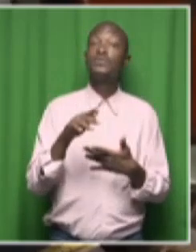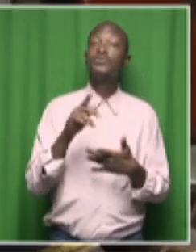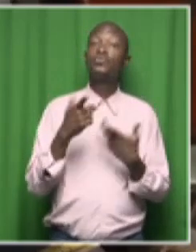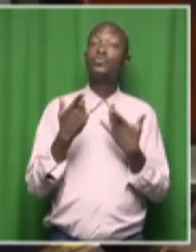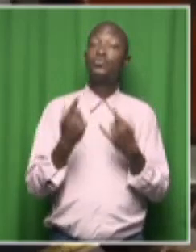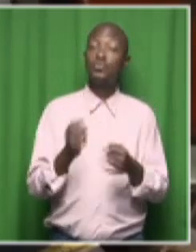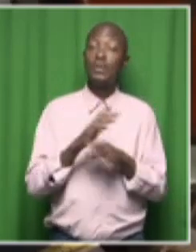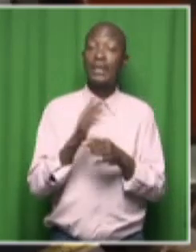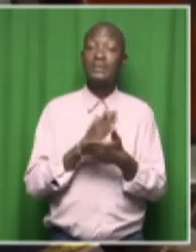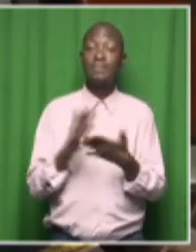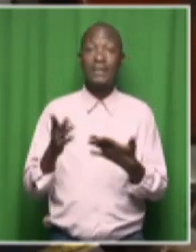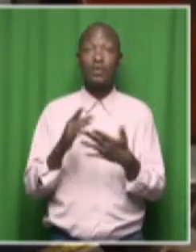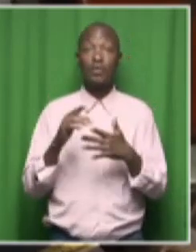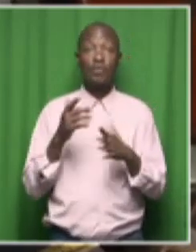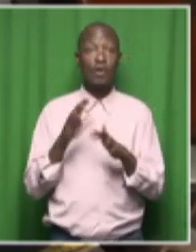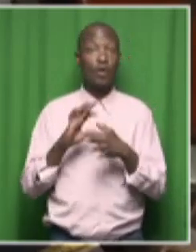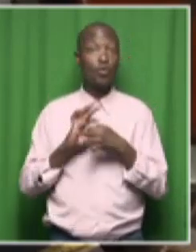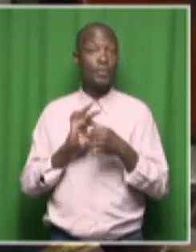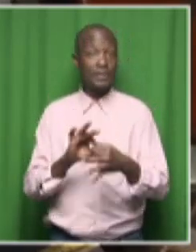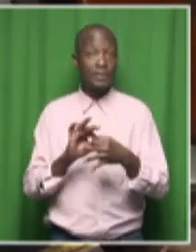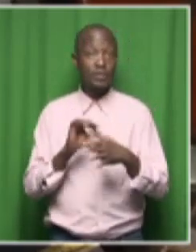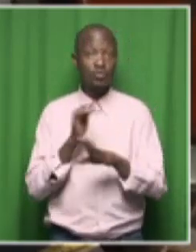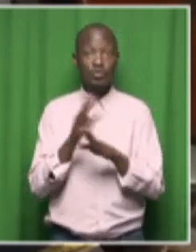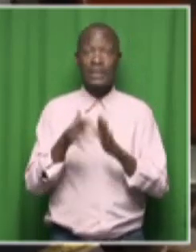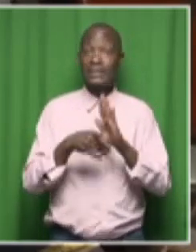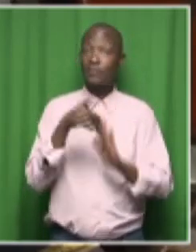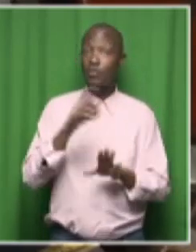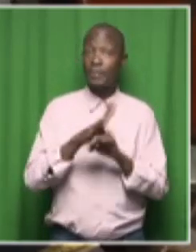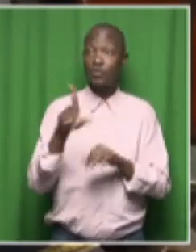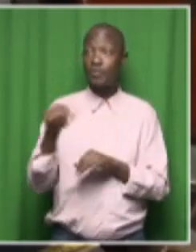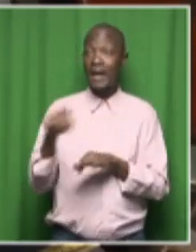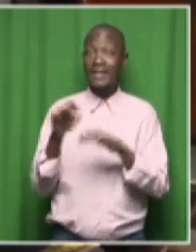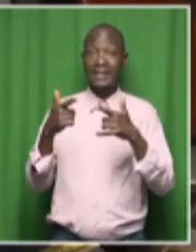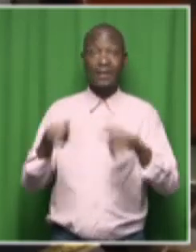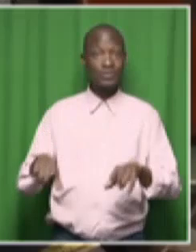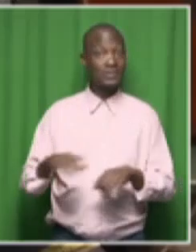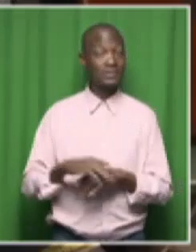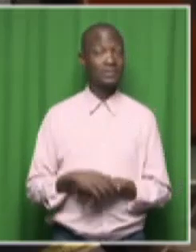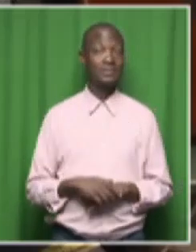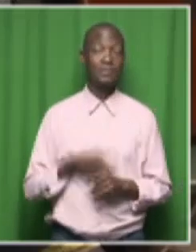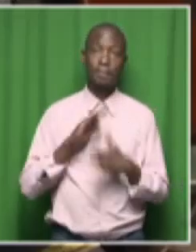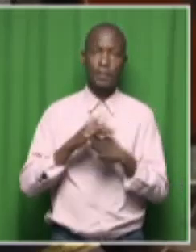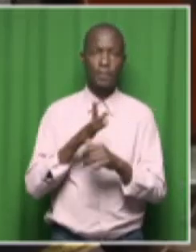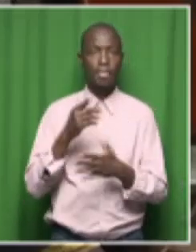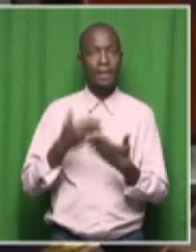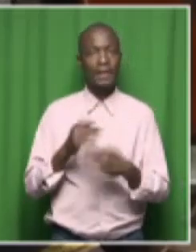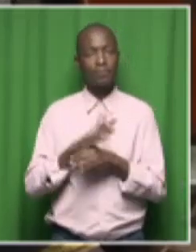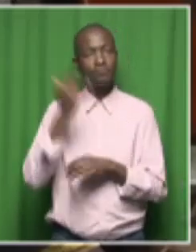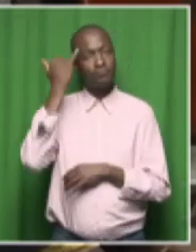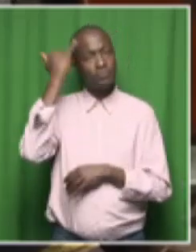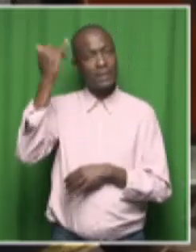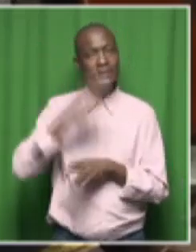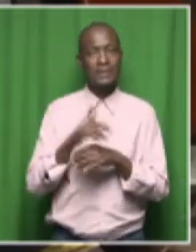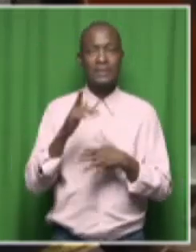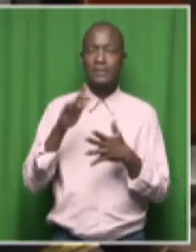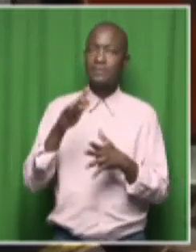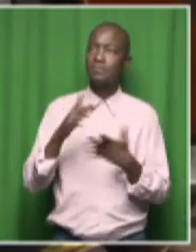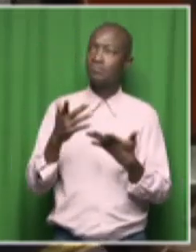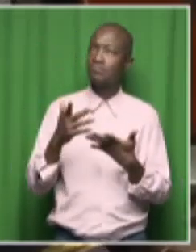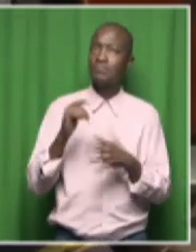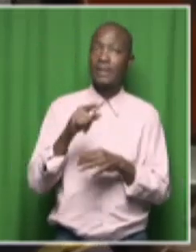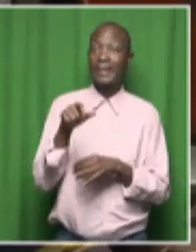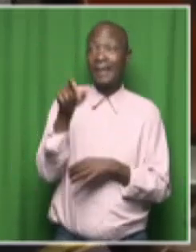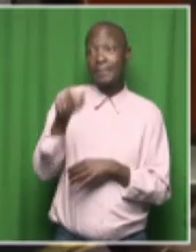do as part of our commitment to the development of other languages. Because can you imagine a situation whereby someone will have